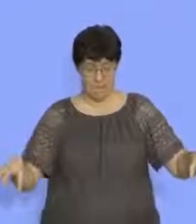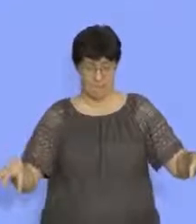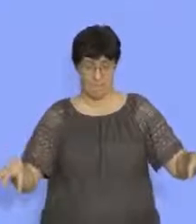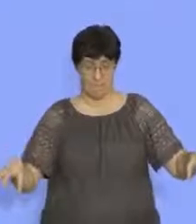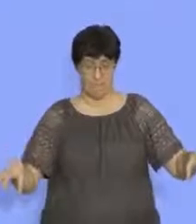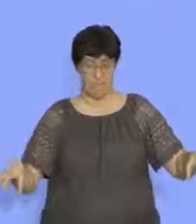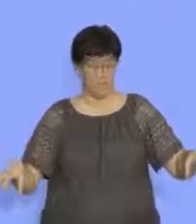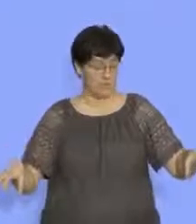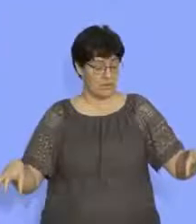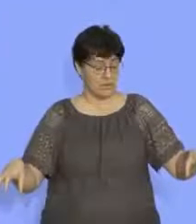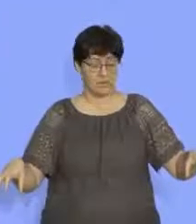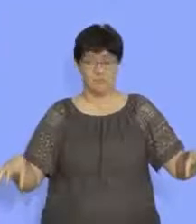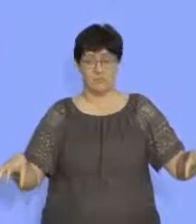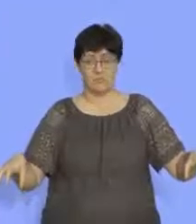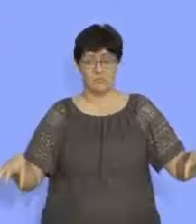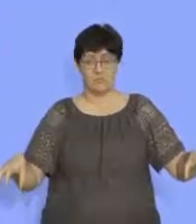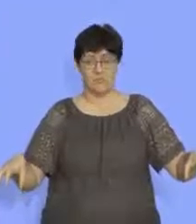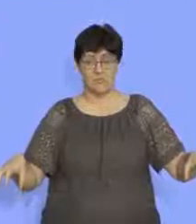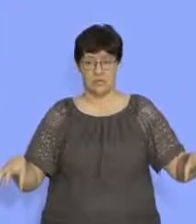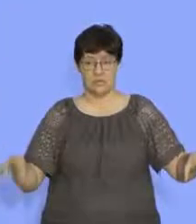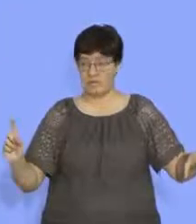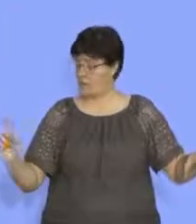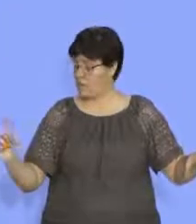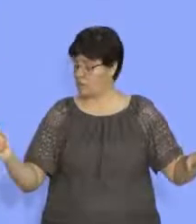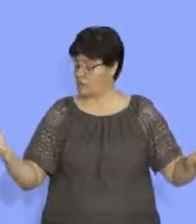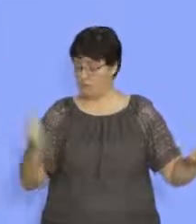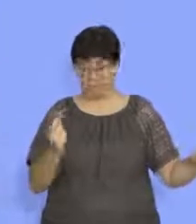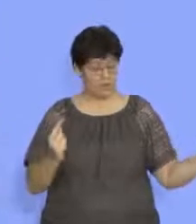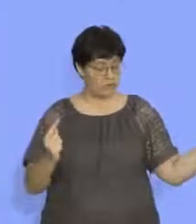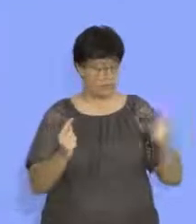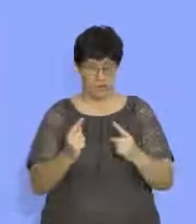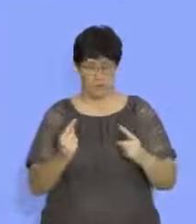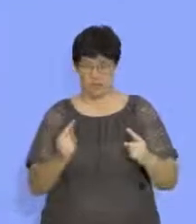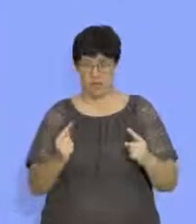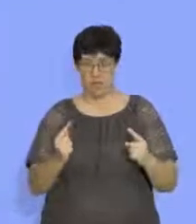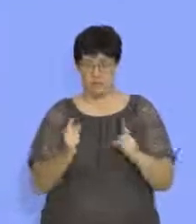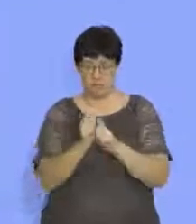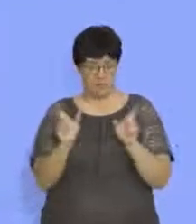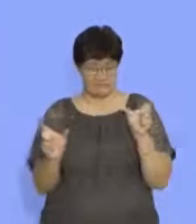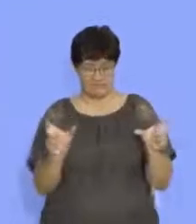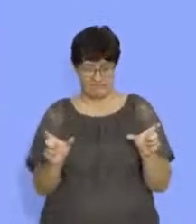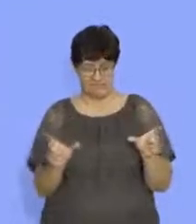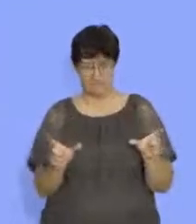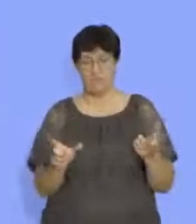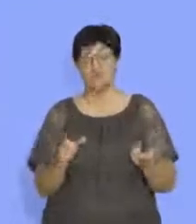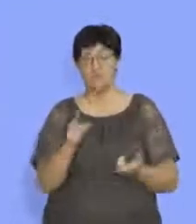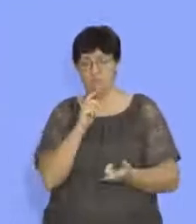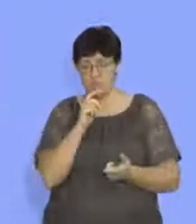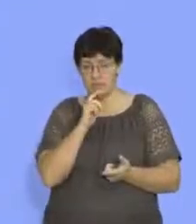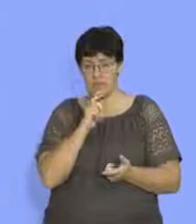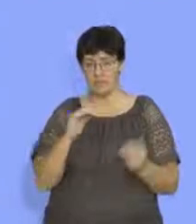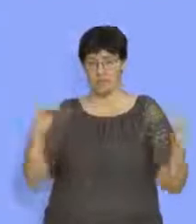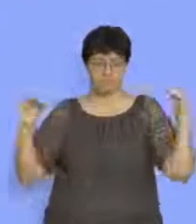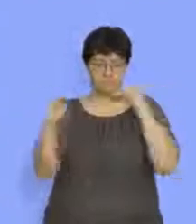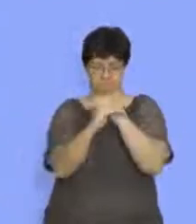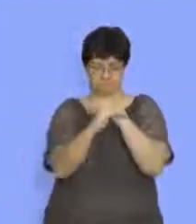apart. This one here, the distance that it is going to travel and the distance that this one is going to travel, they need to be equal in order for